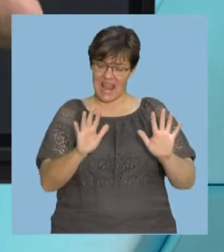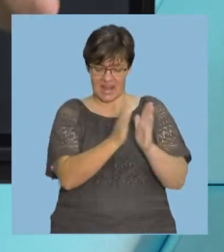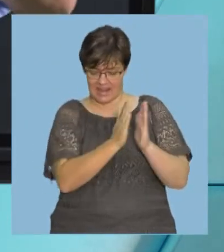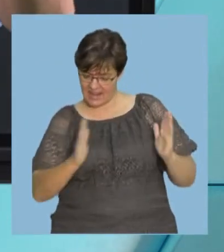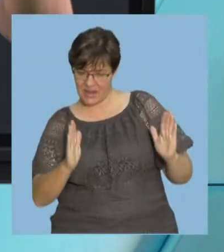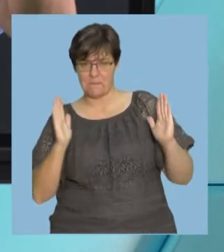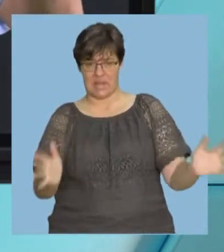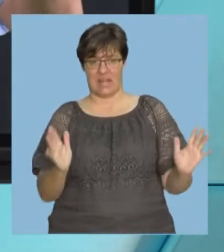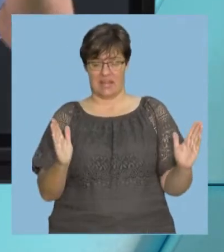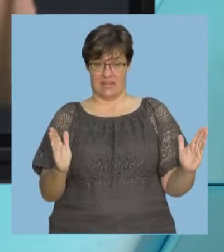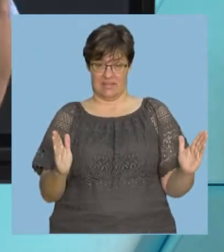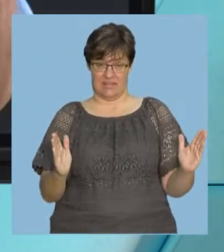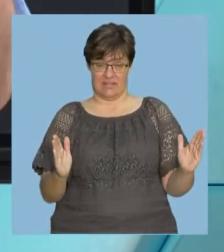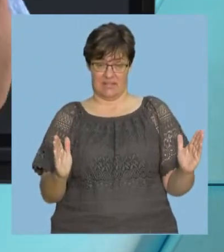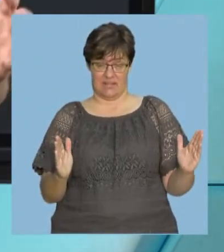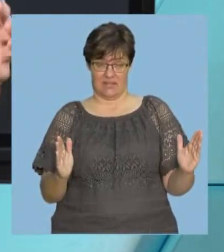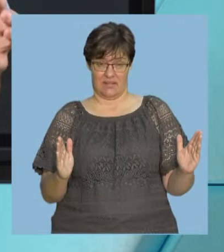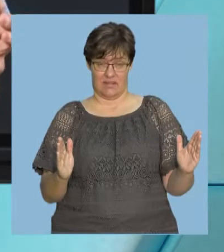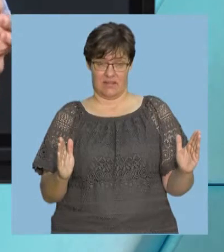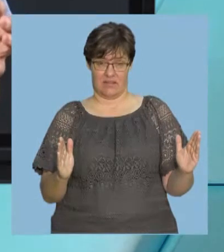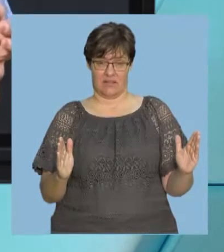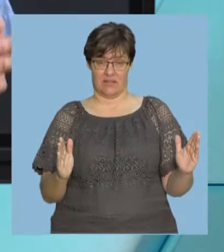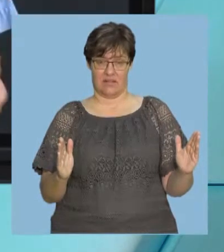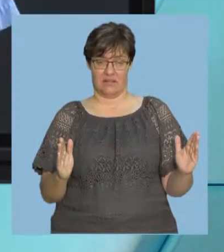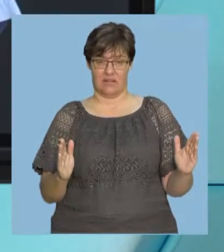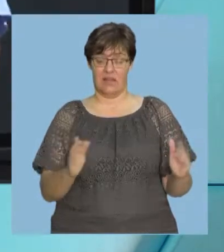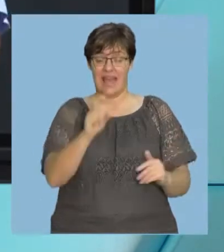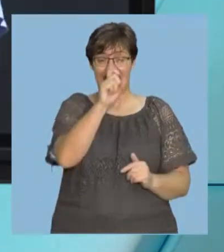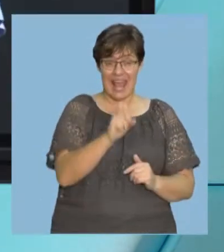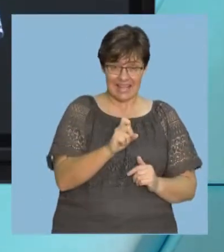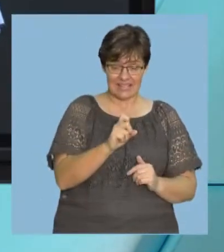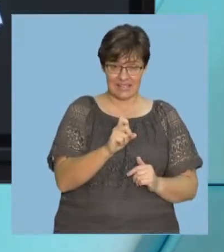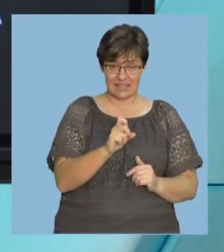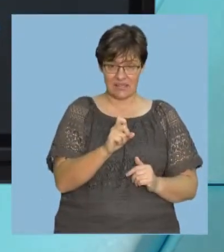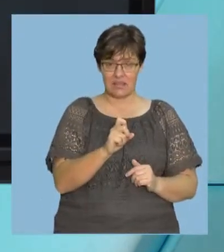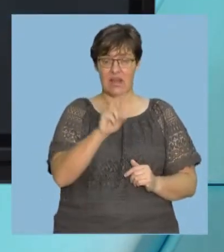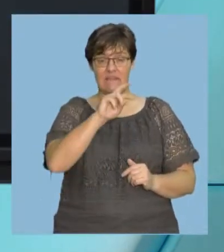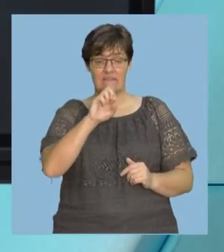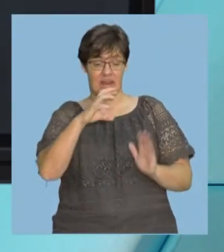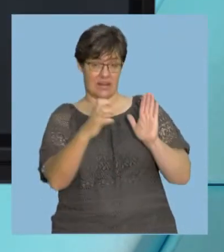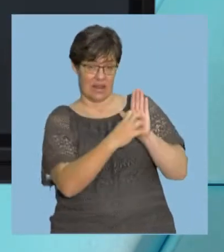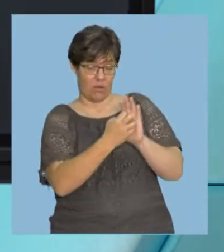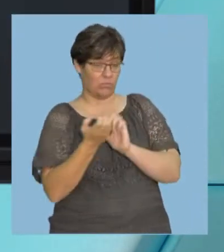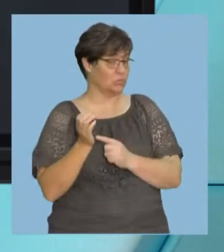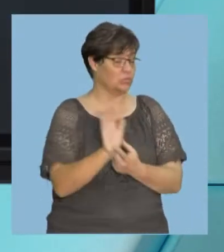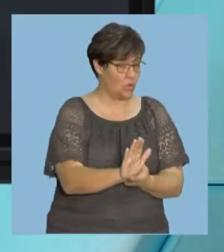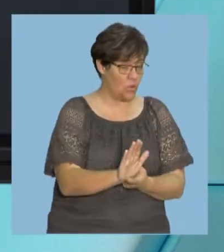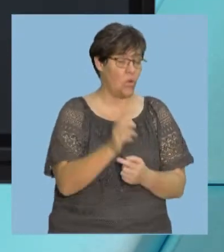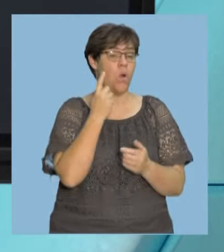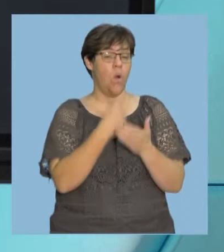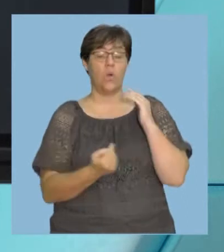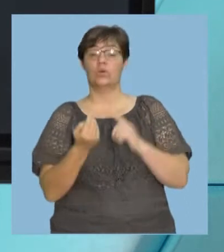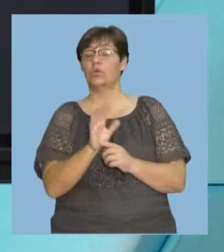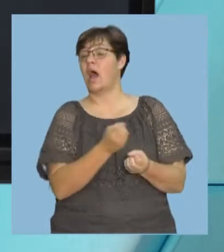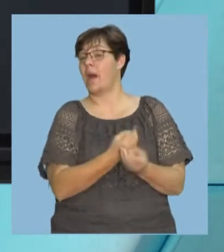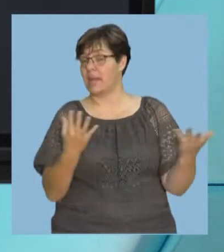The sample set was only for the first 10 letters. And X, the Venn diagram that we've shown there,